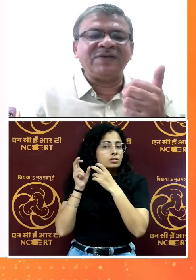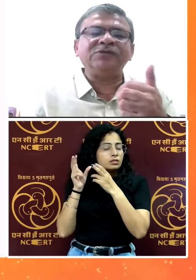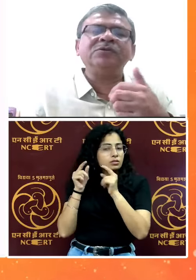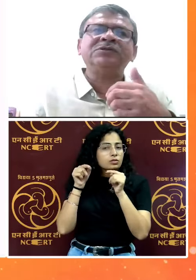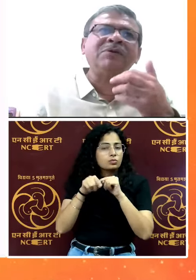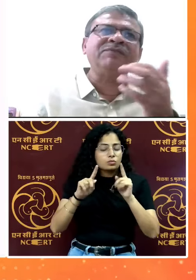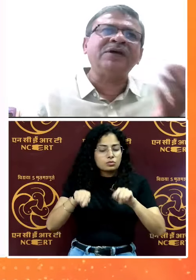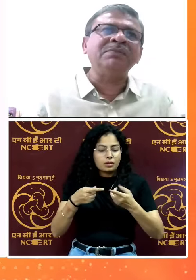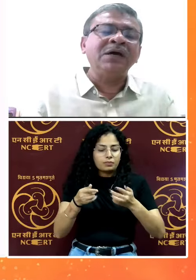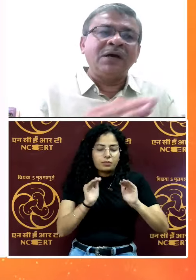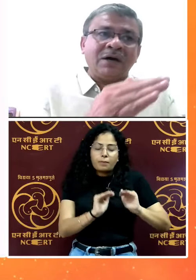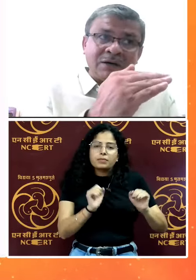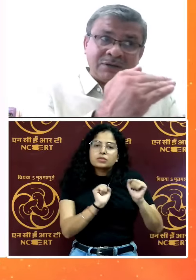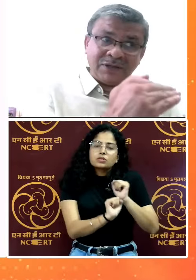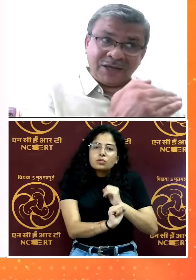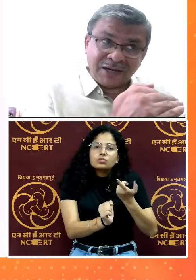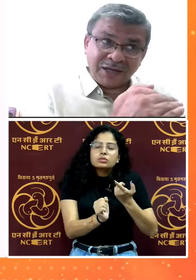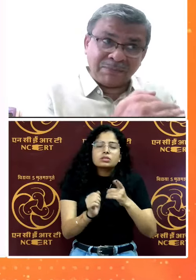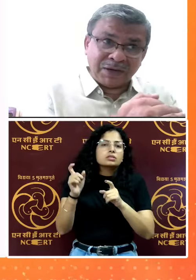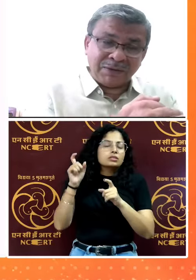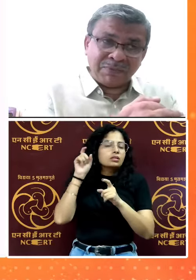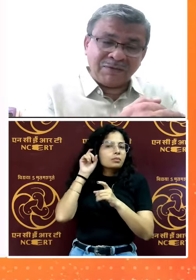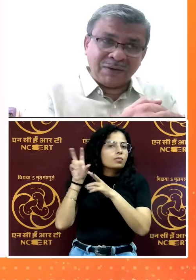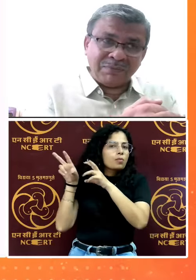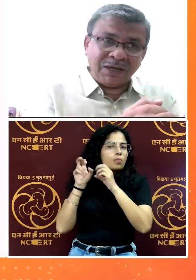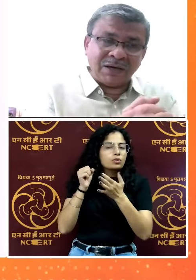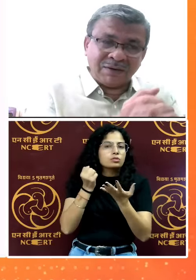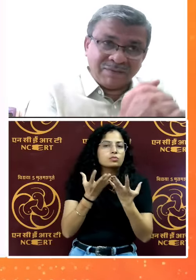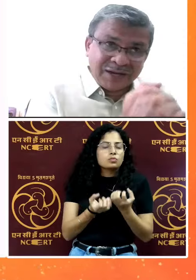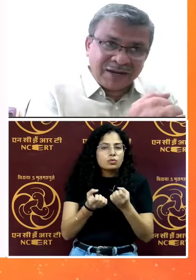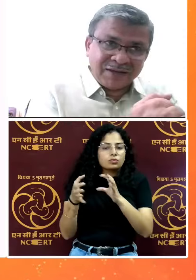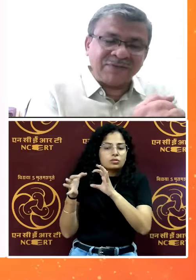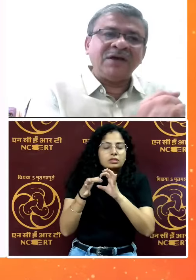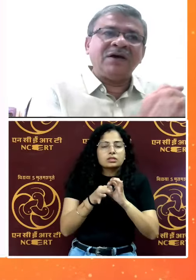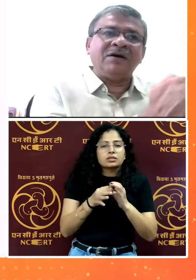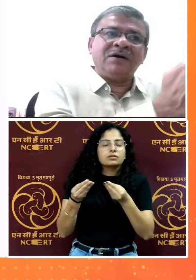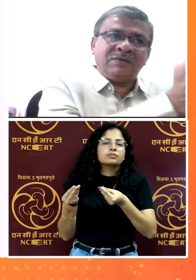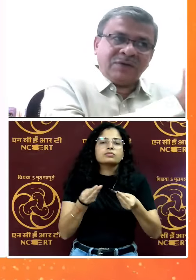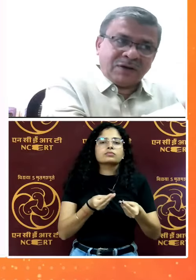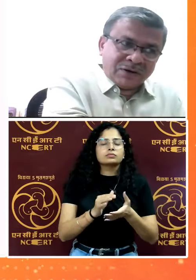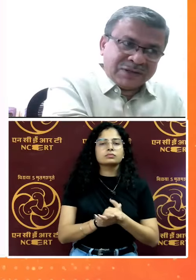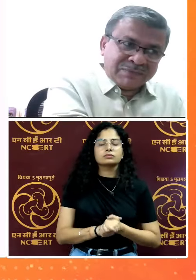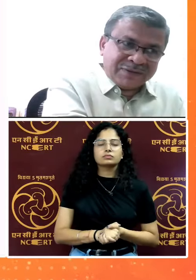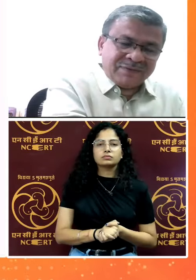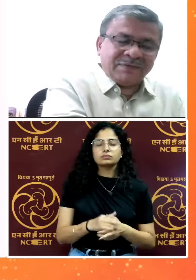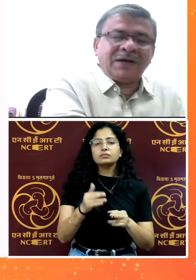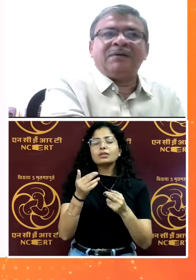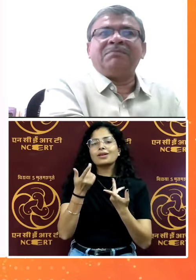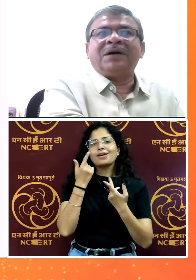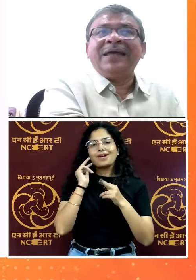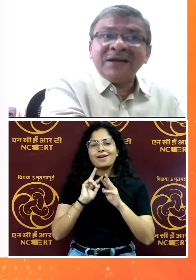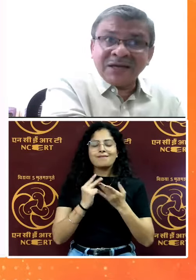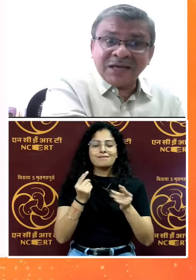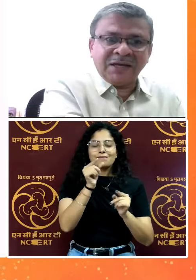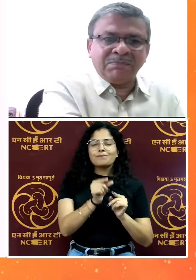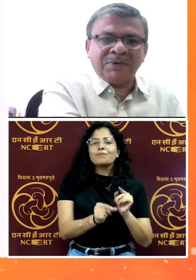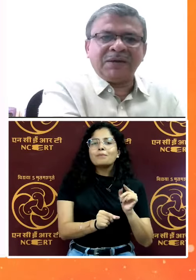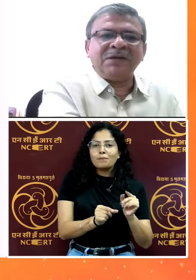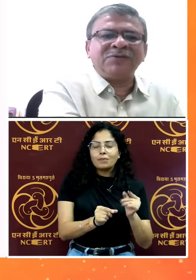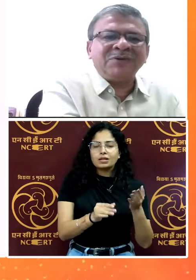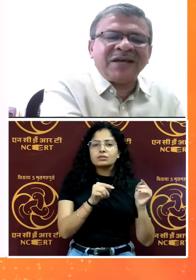the child. So some of Okay. them, the hearing impairment will be very less. We call them as mild